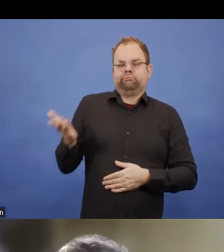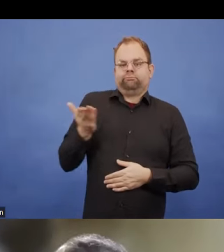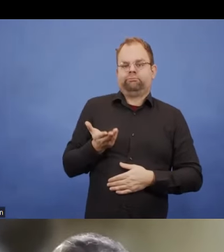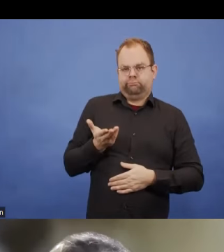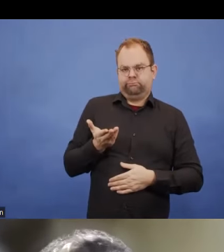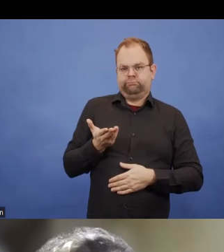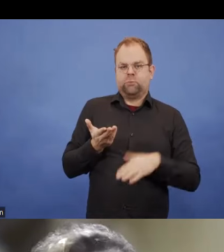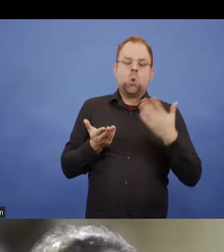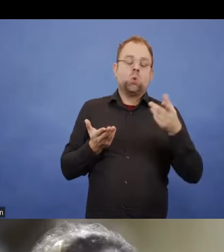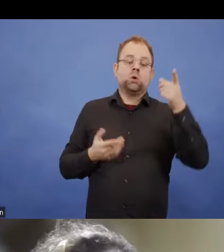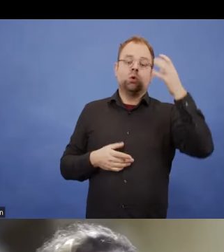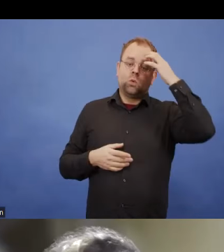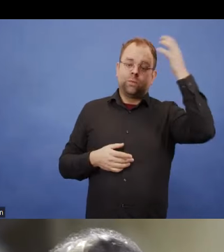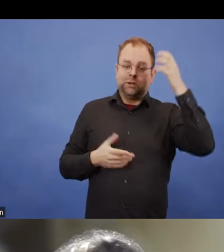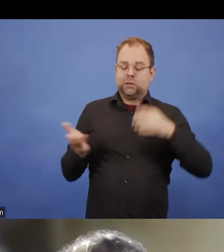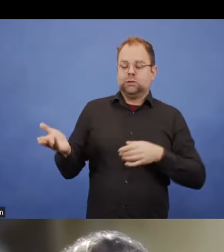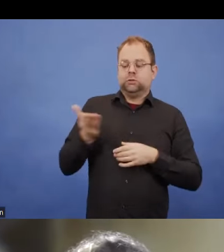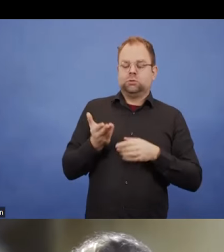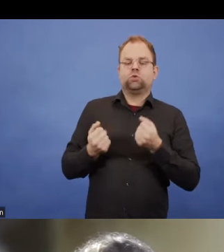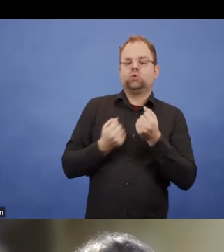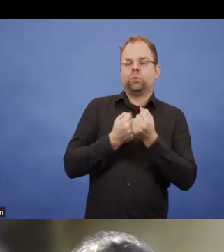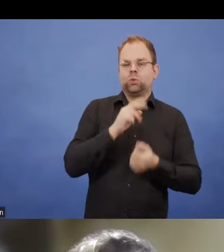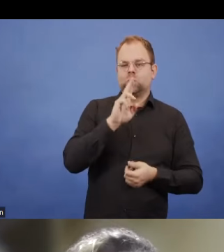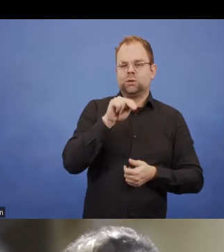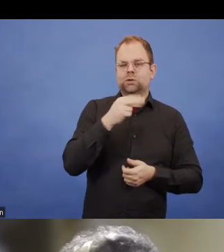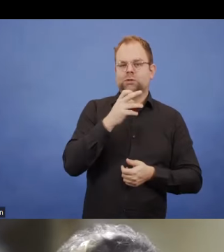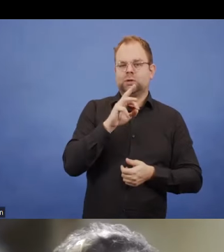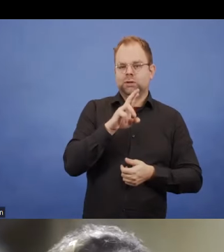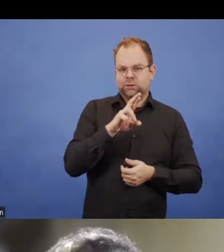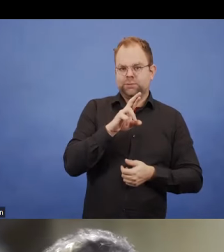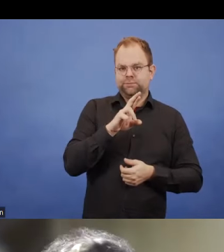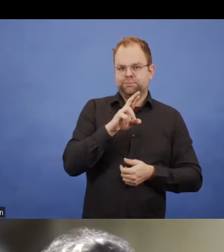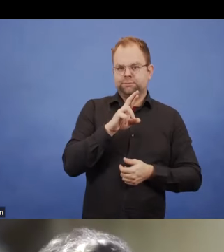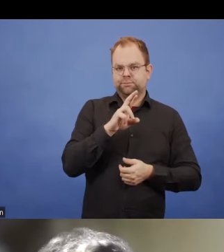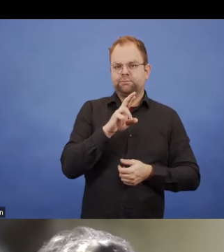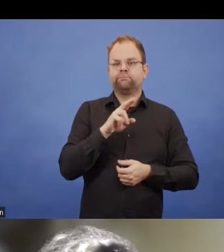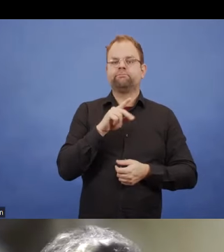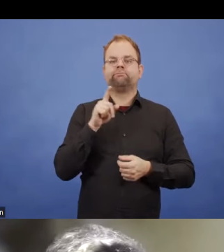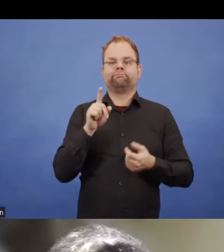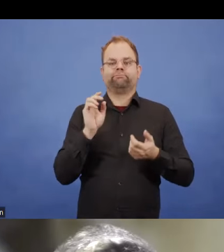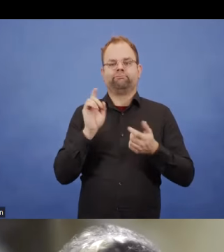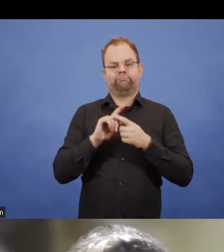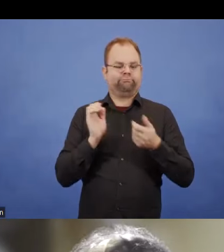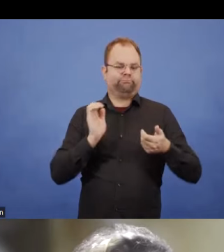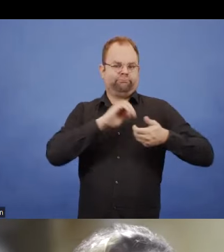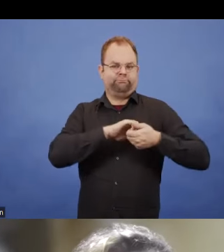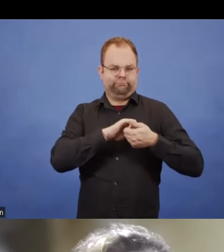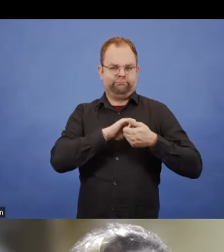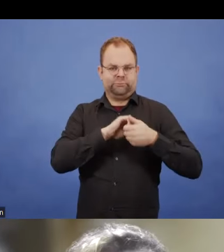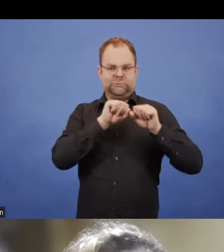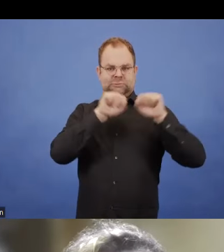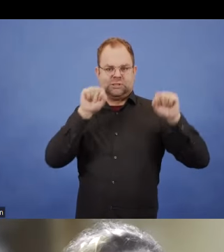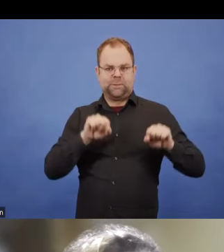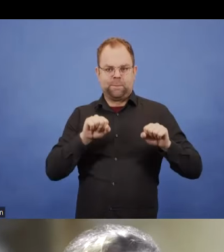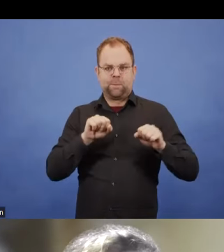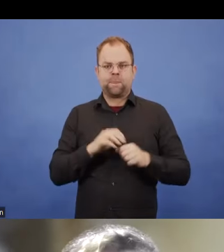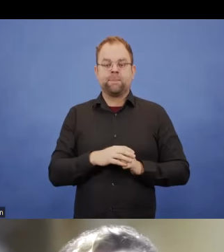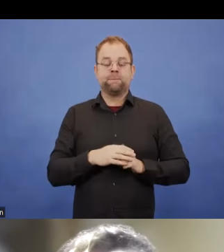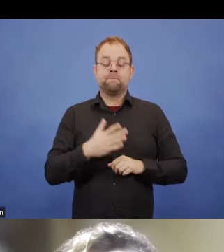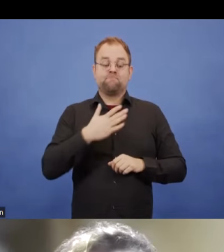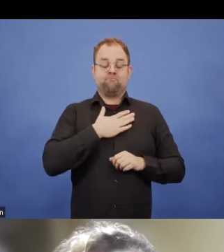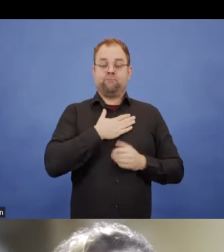that don't have any asylum system in place at all. So let's say when an asylum seeker comes to country B and